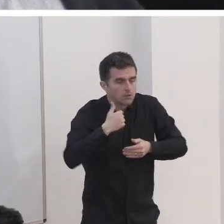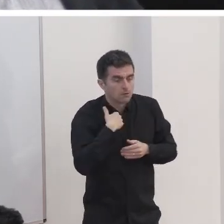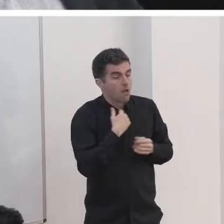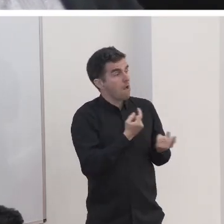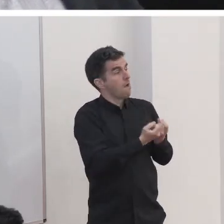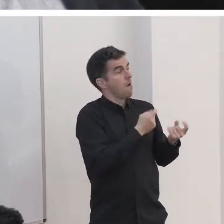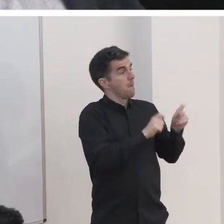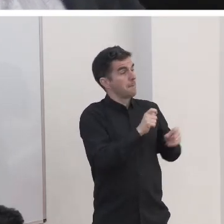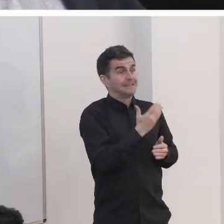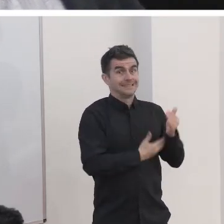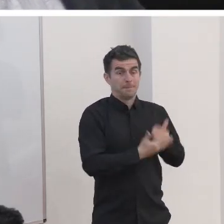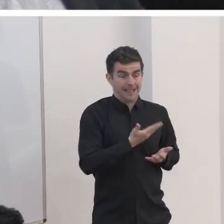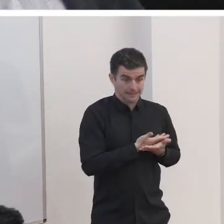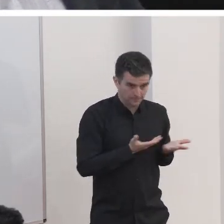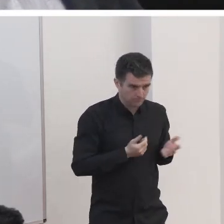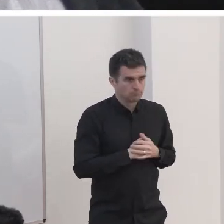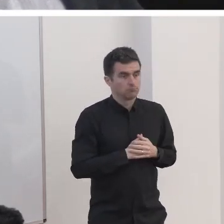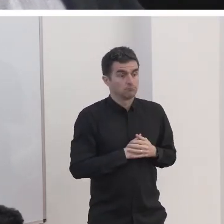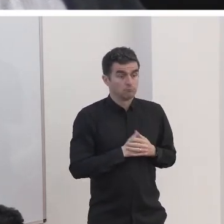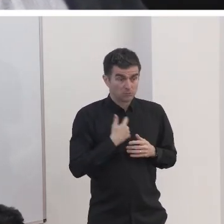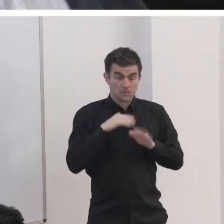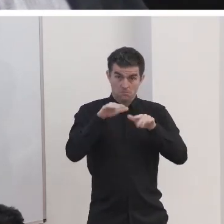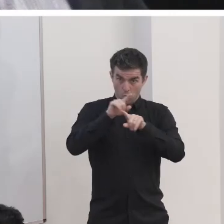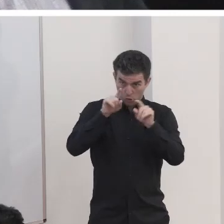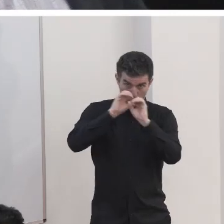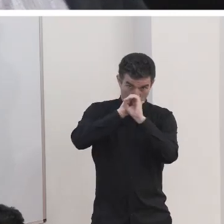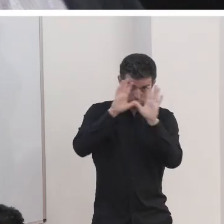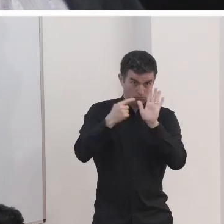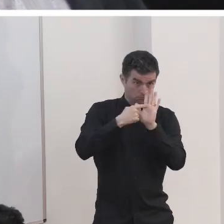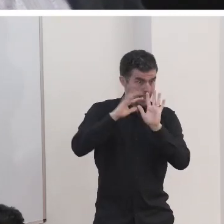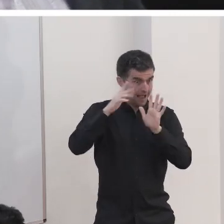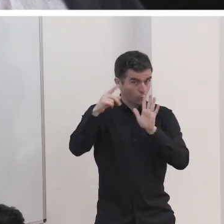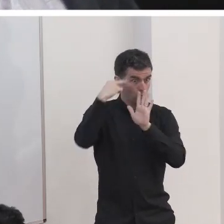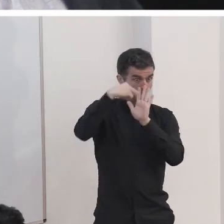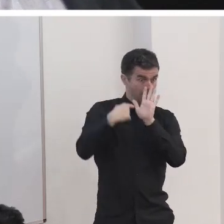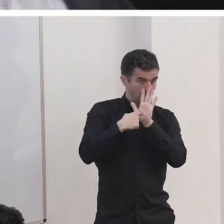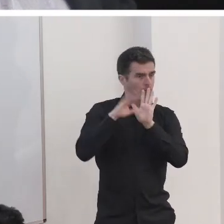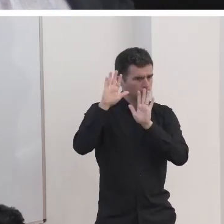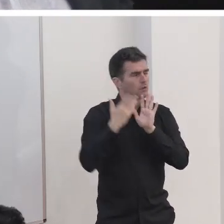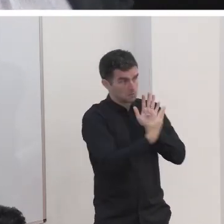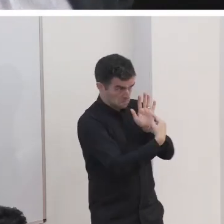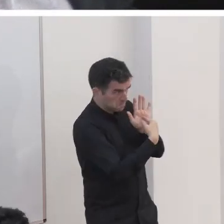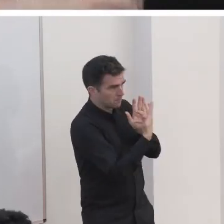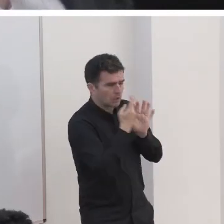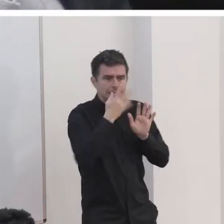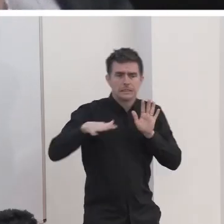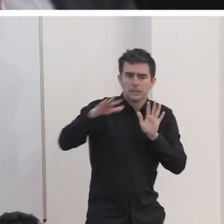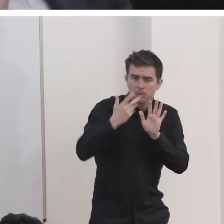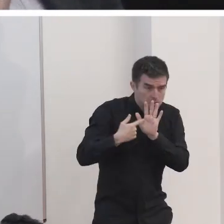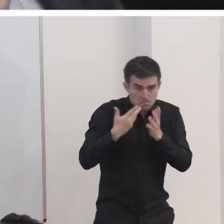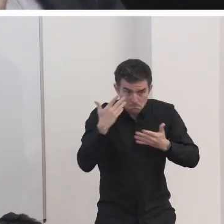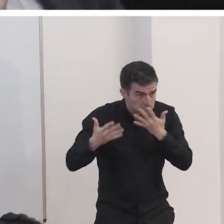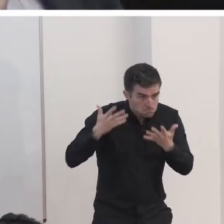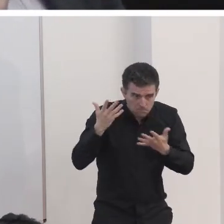Again, it was a huge fight. But finally, again, because that review was done through the United